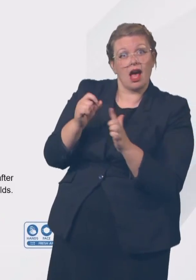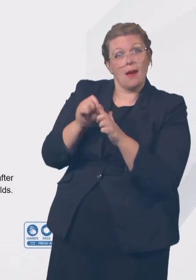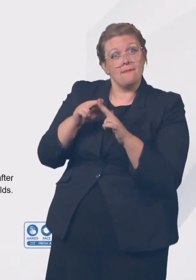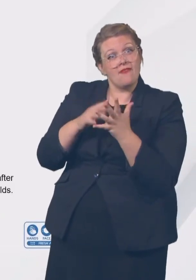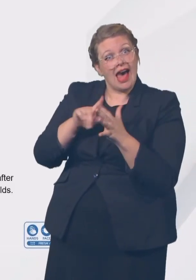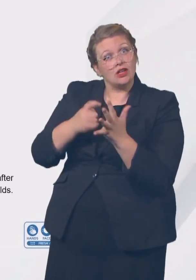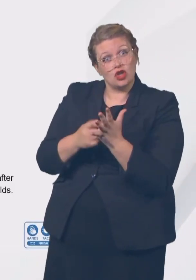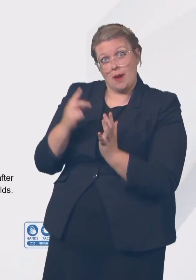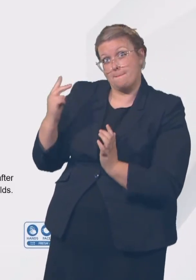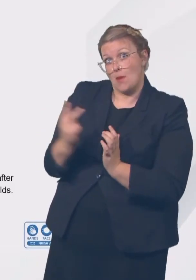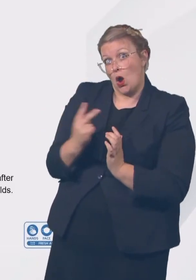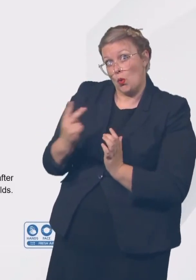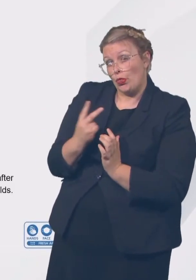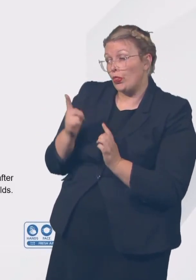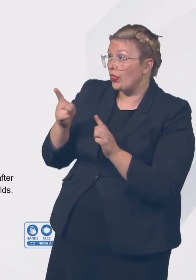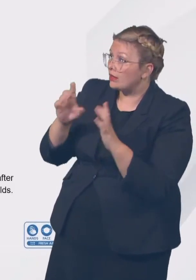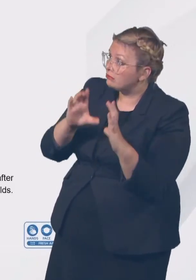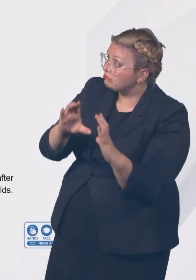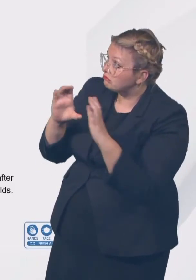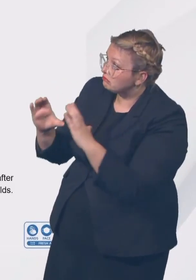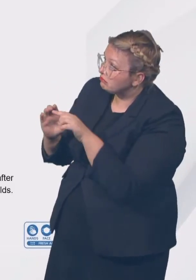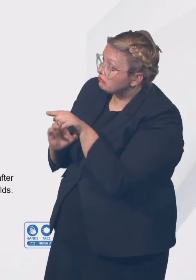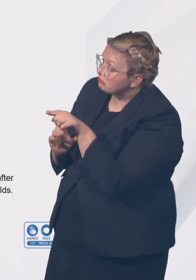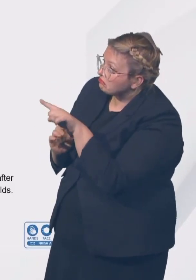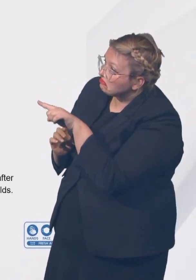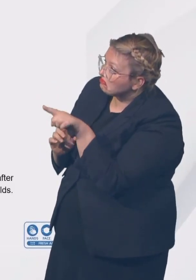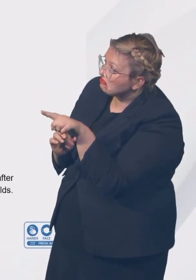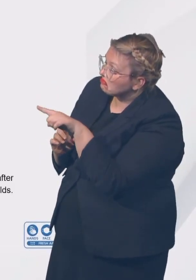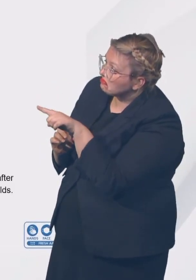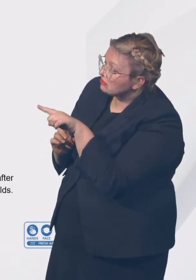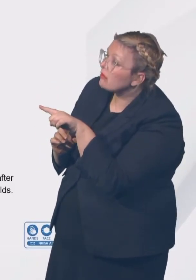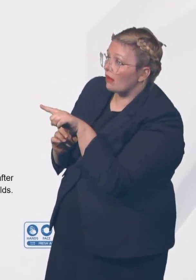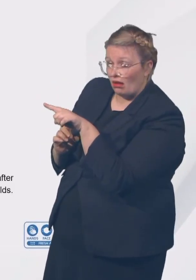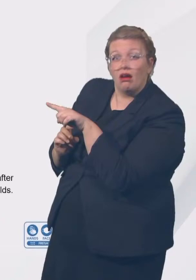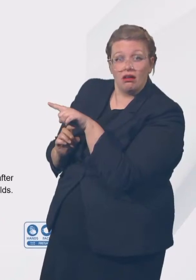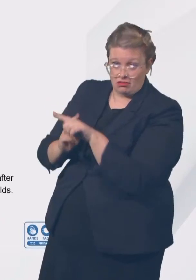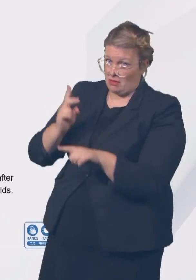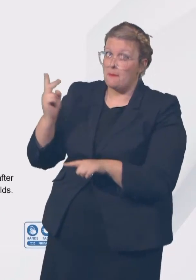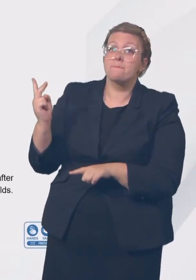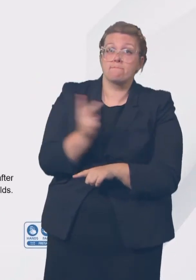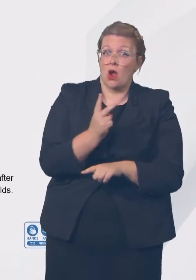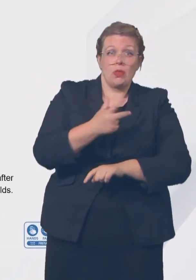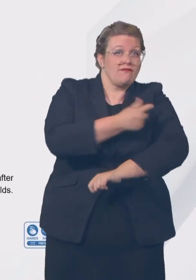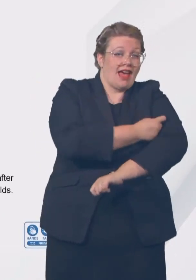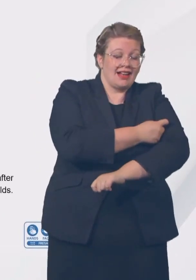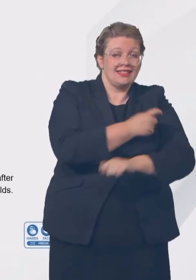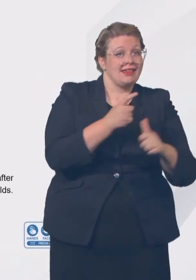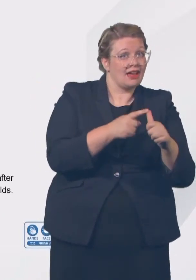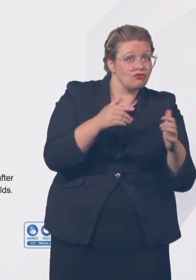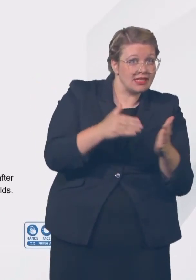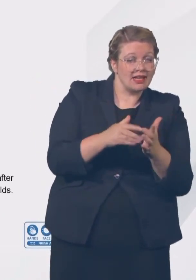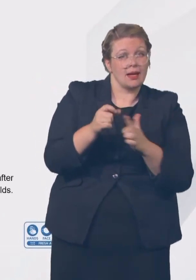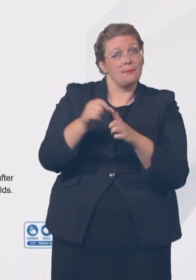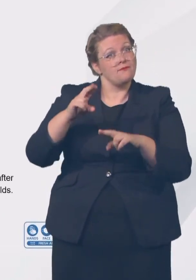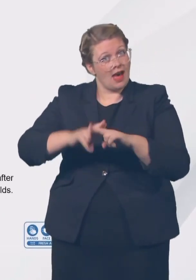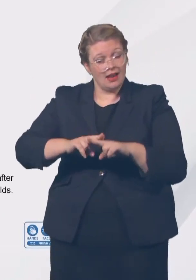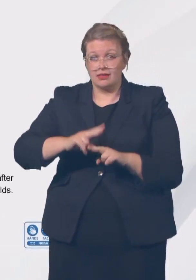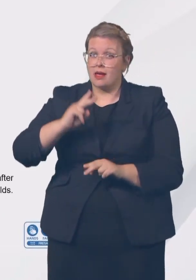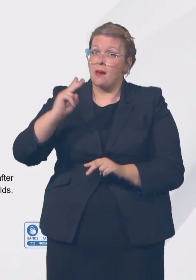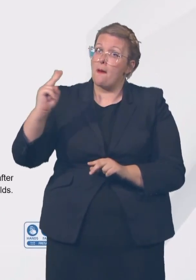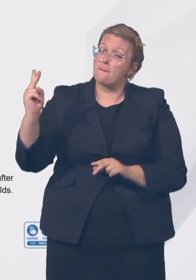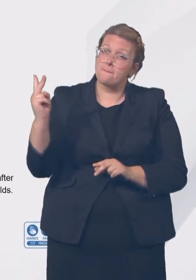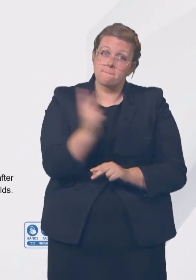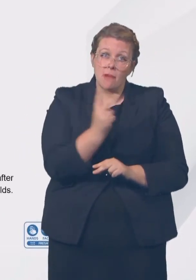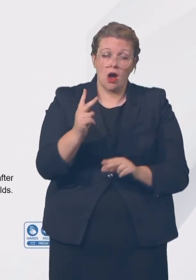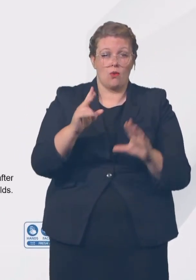estimates on these blue circles, that there is a substantial reduction in creating further